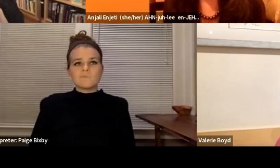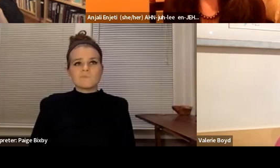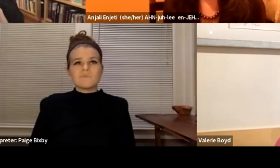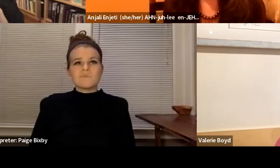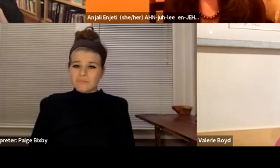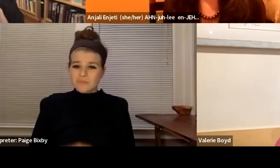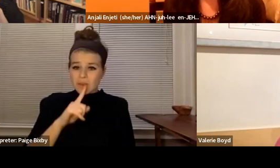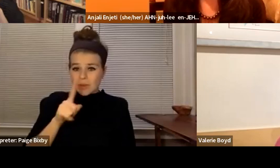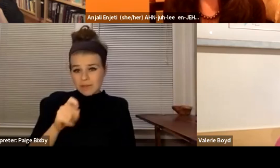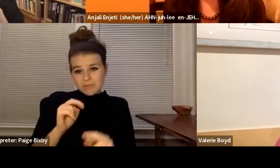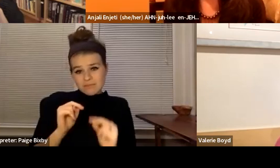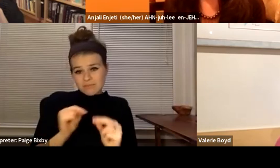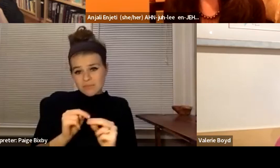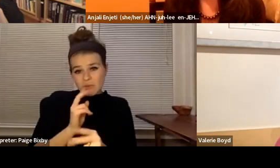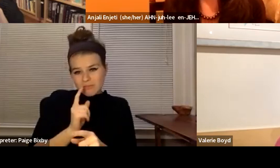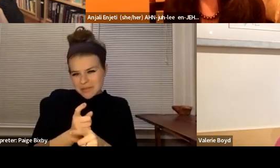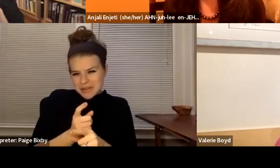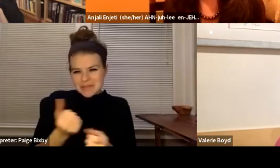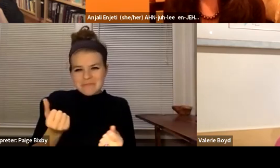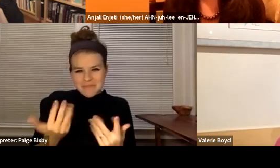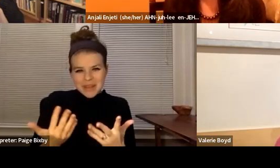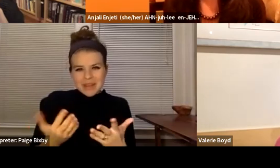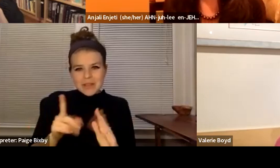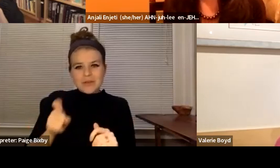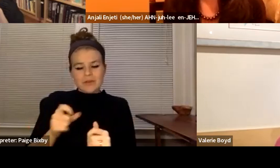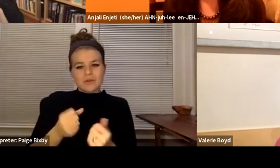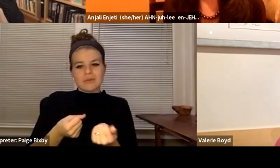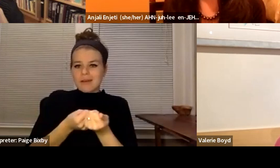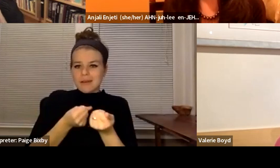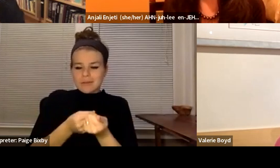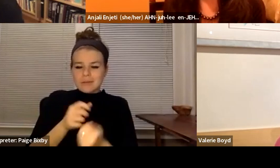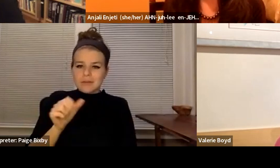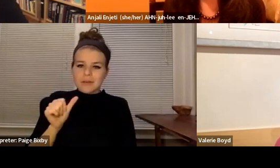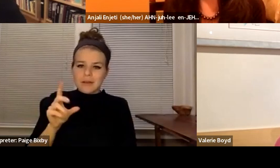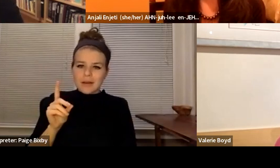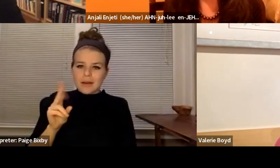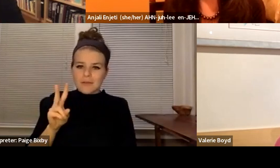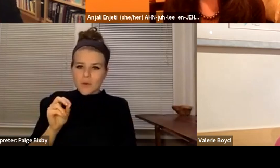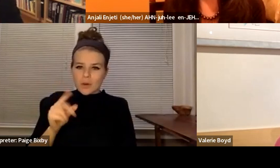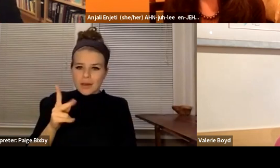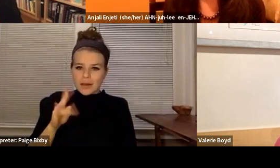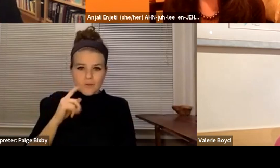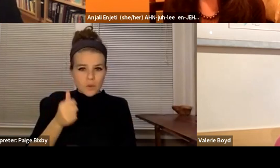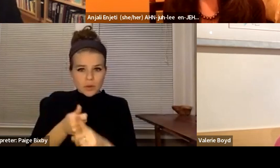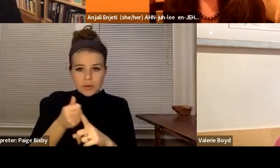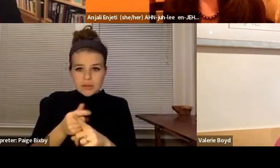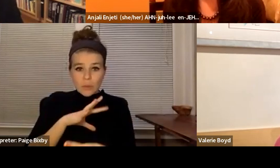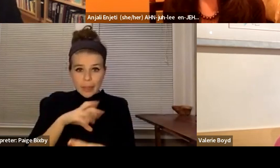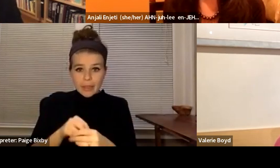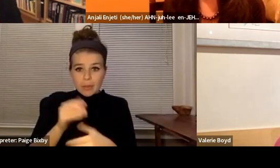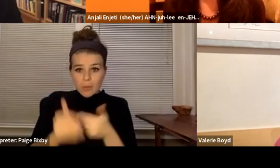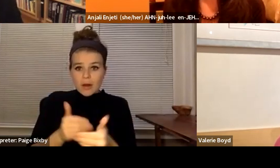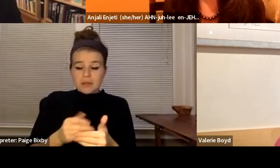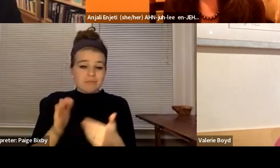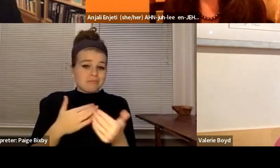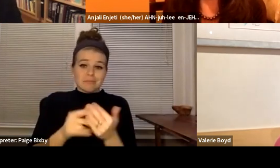negotiated, right? And in many ways, you have to advocate for yourself in the editing process, no matter who your editor is, to make sure that your